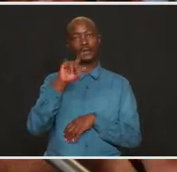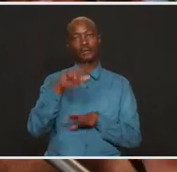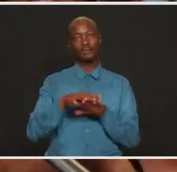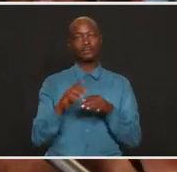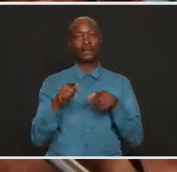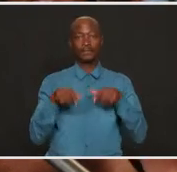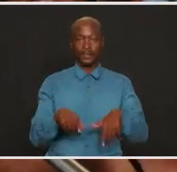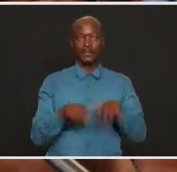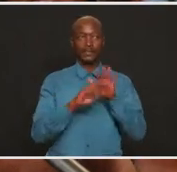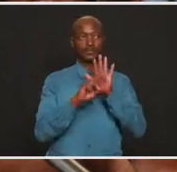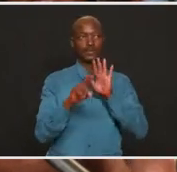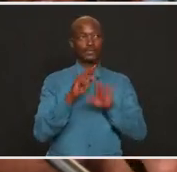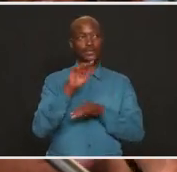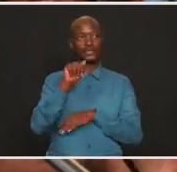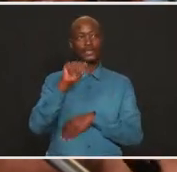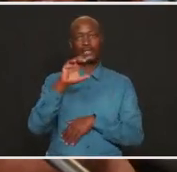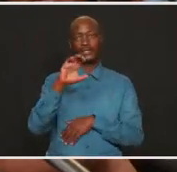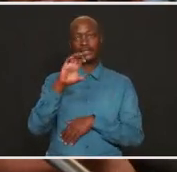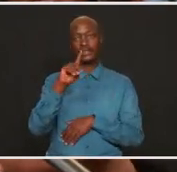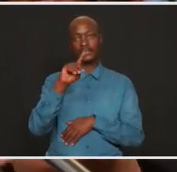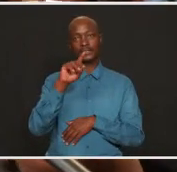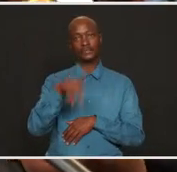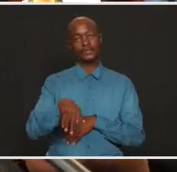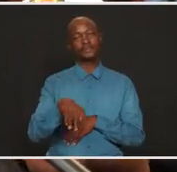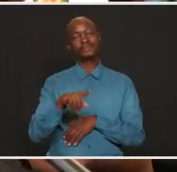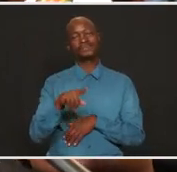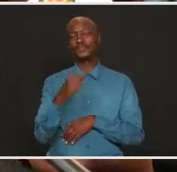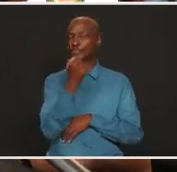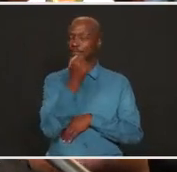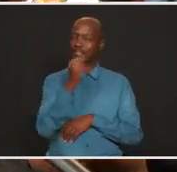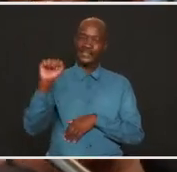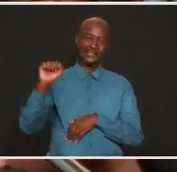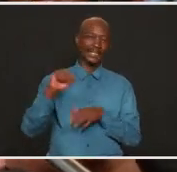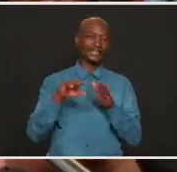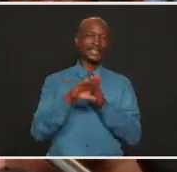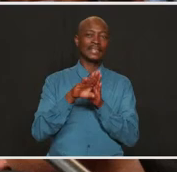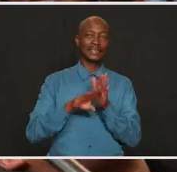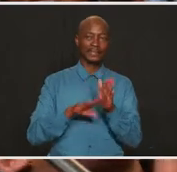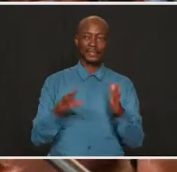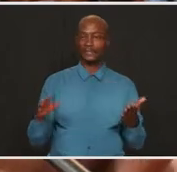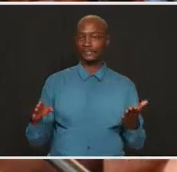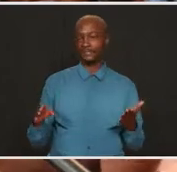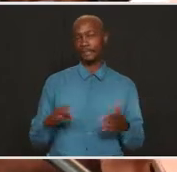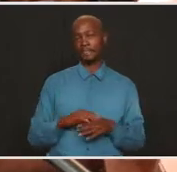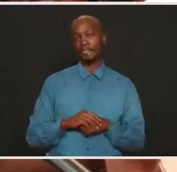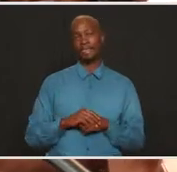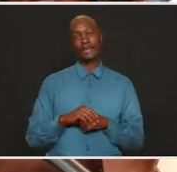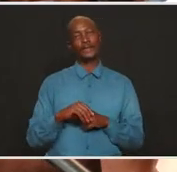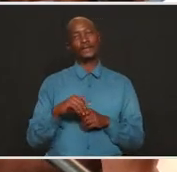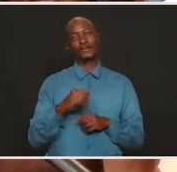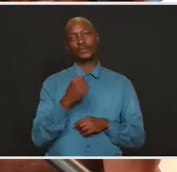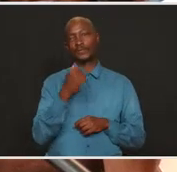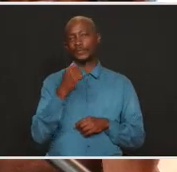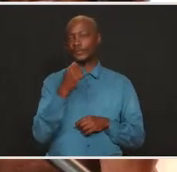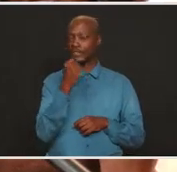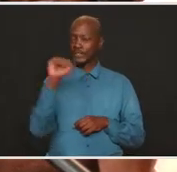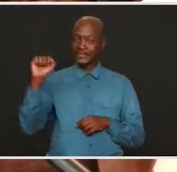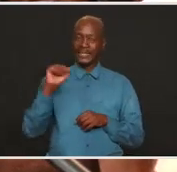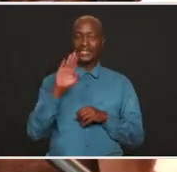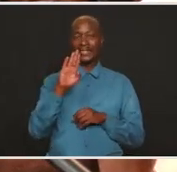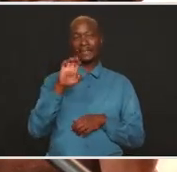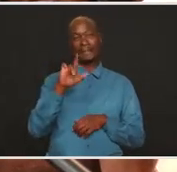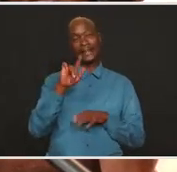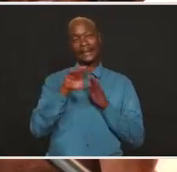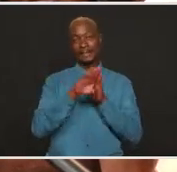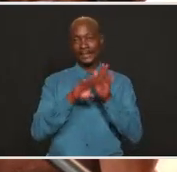acdp we reject the bill outright we reject the Bella Bill and